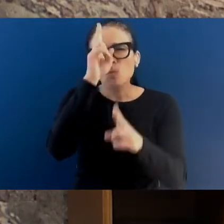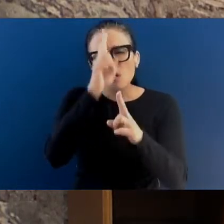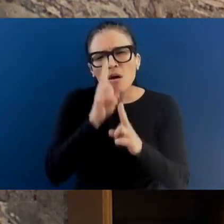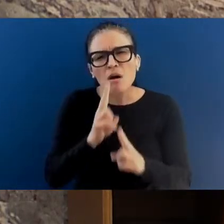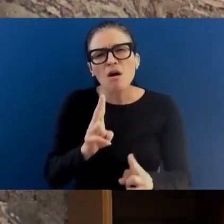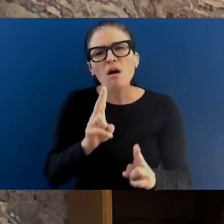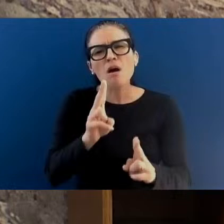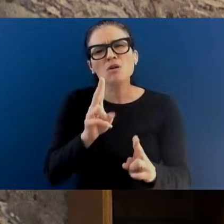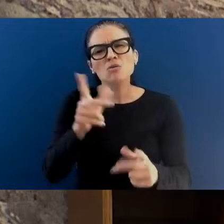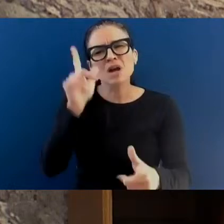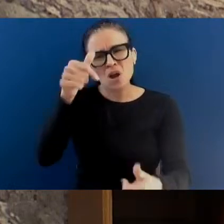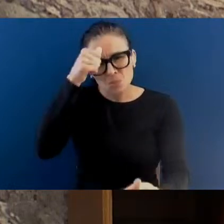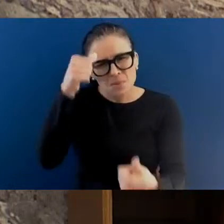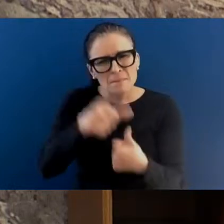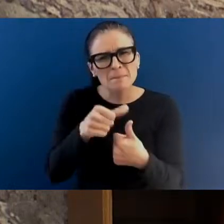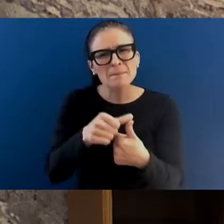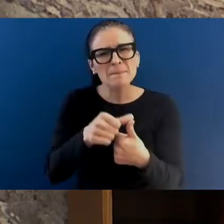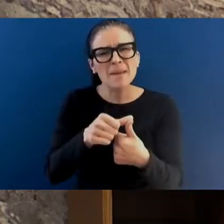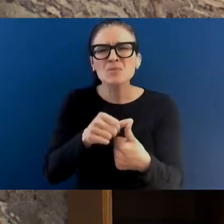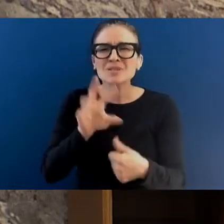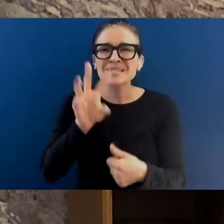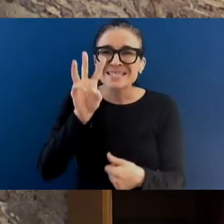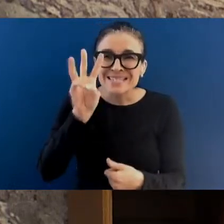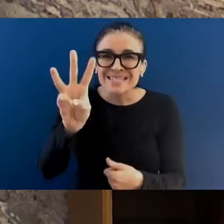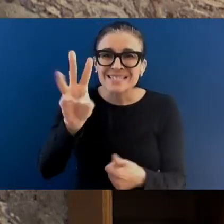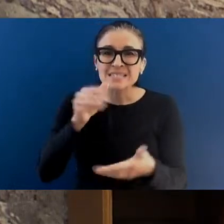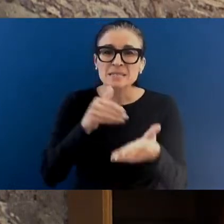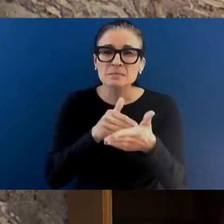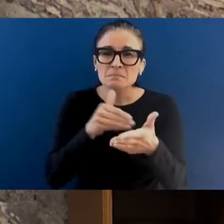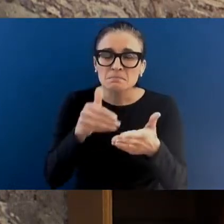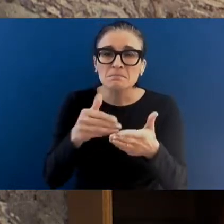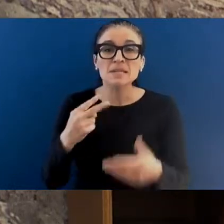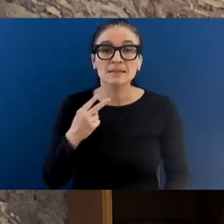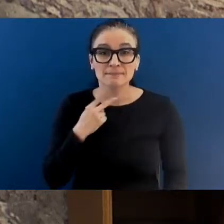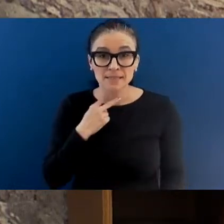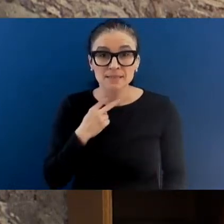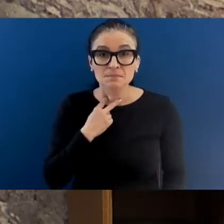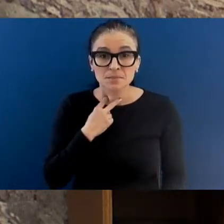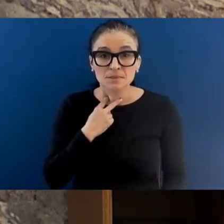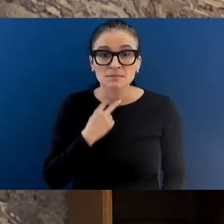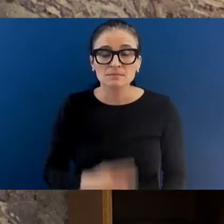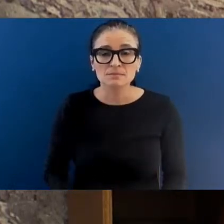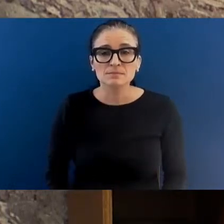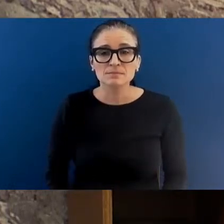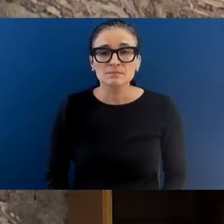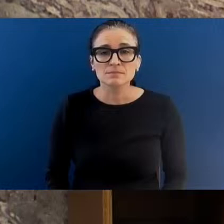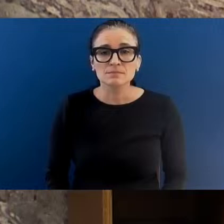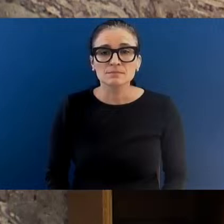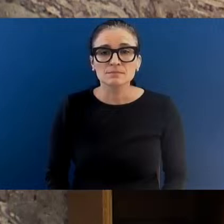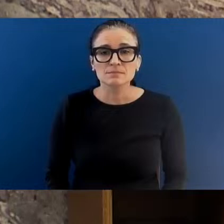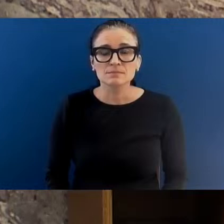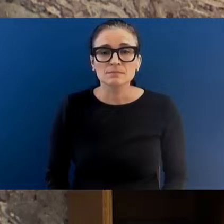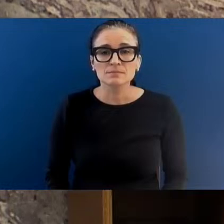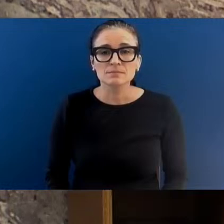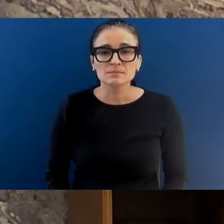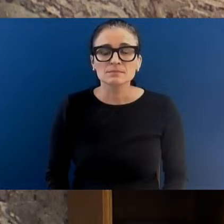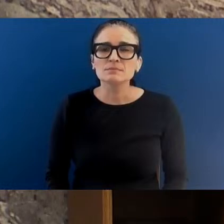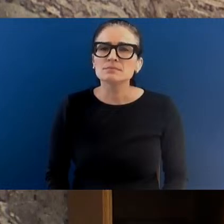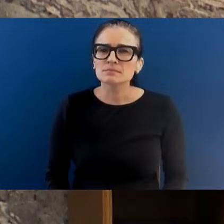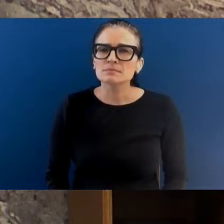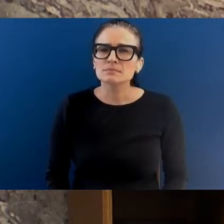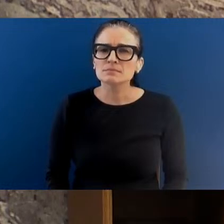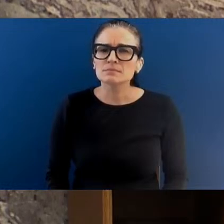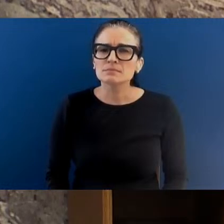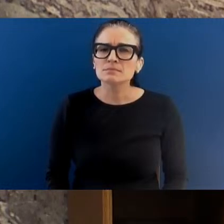6 million victims of the Holocaust, and to acknowledge and remember the thousands of Jews